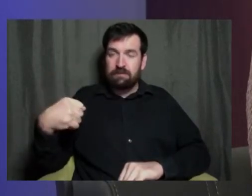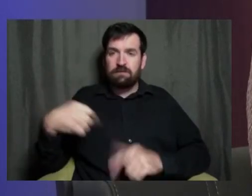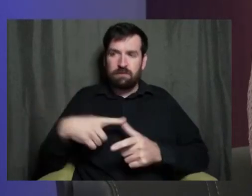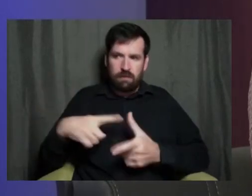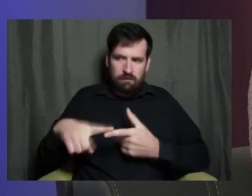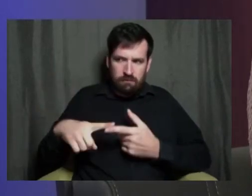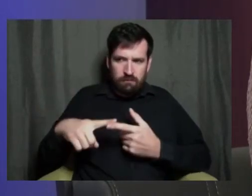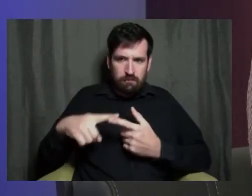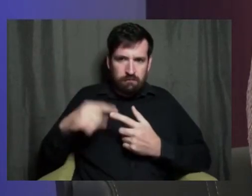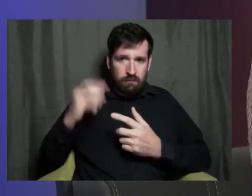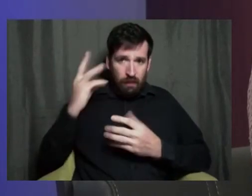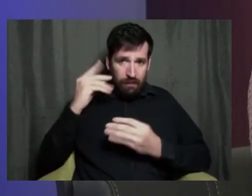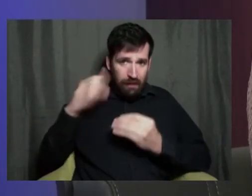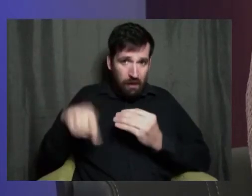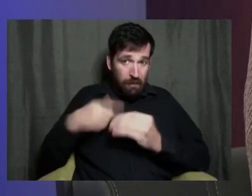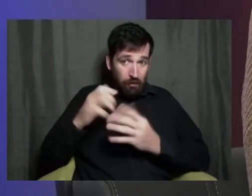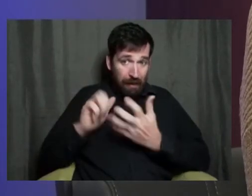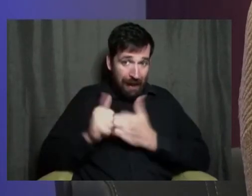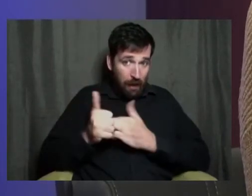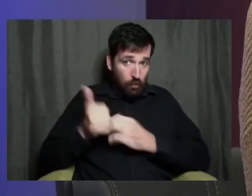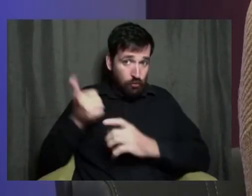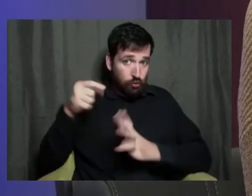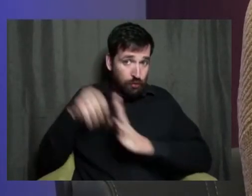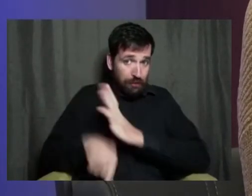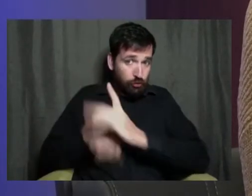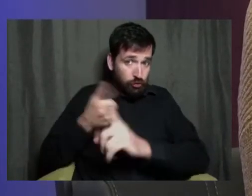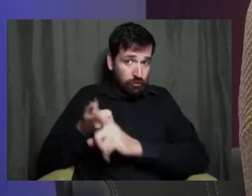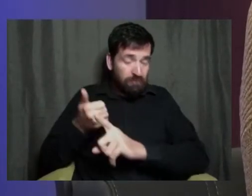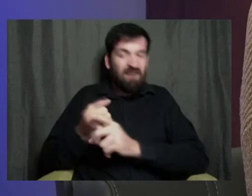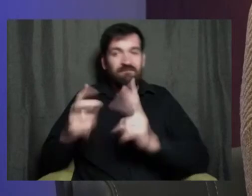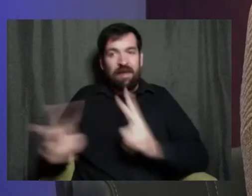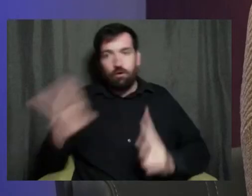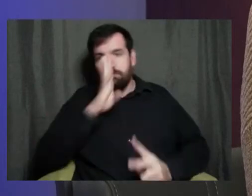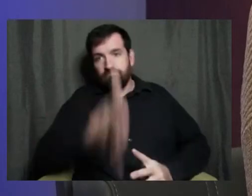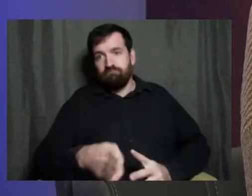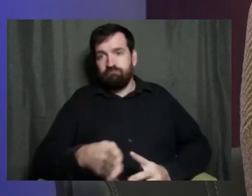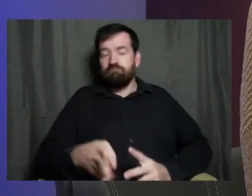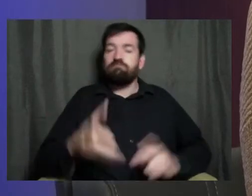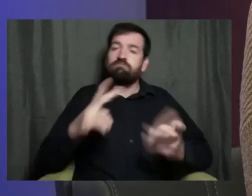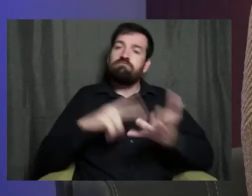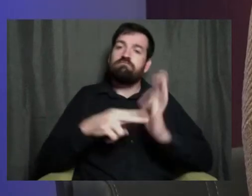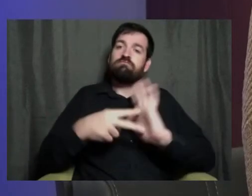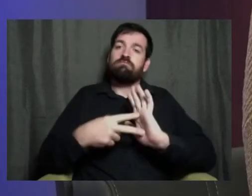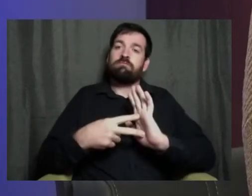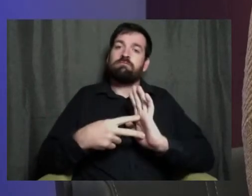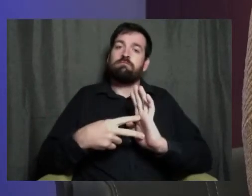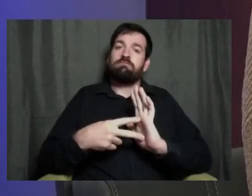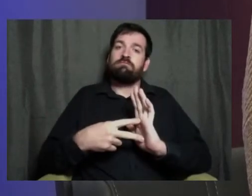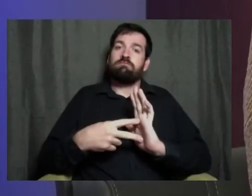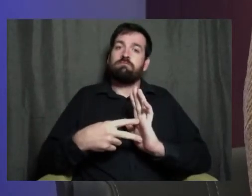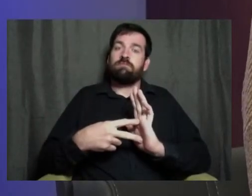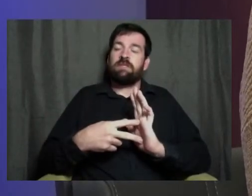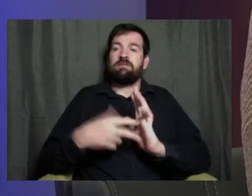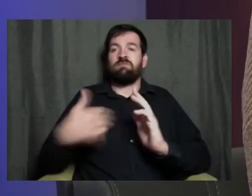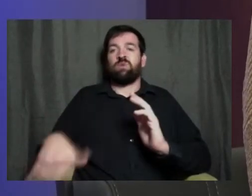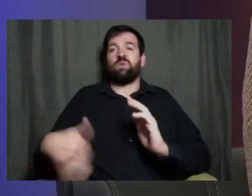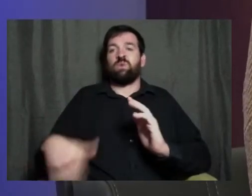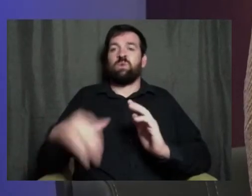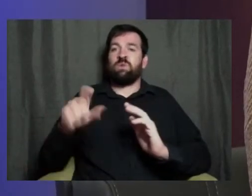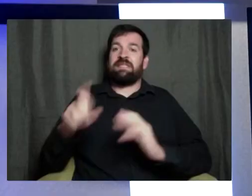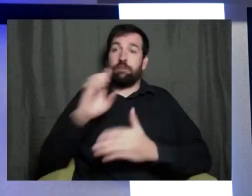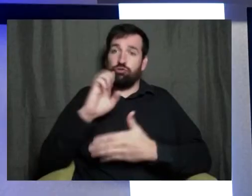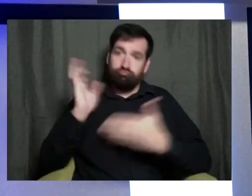ways that you could kill yourself? By asking that very direct question, you have the ammunition you need to get your kid the help they need. So ask